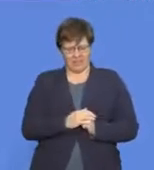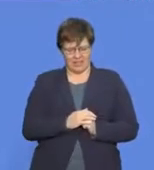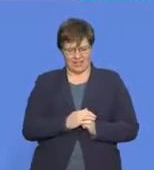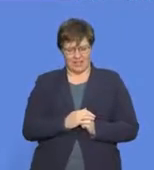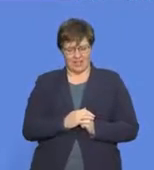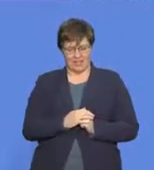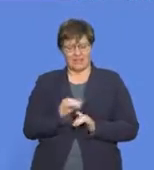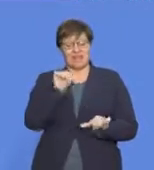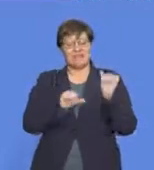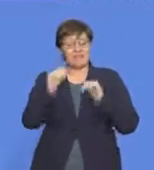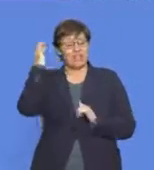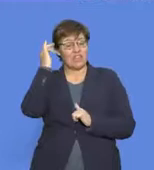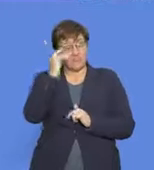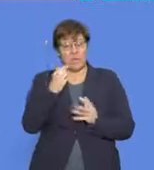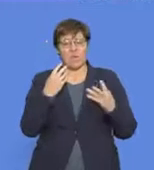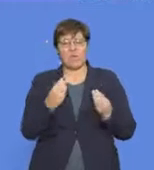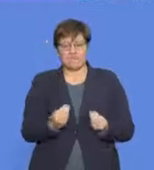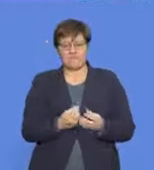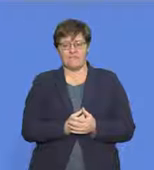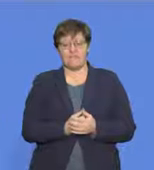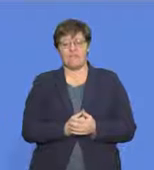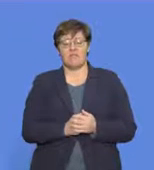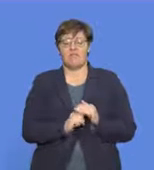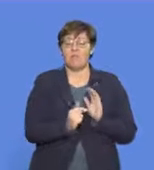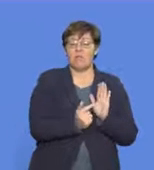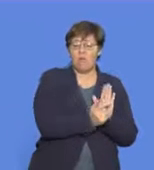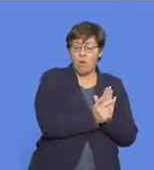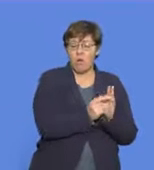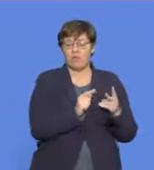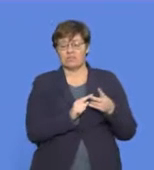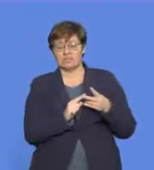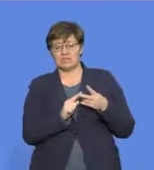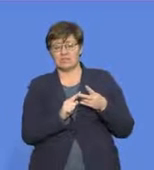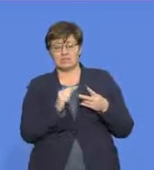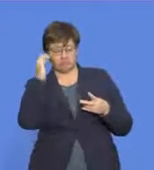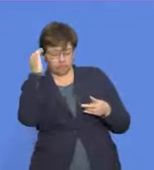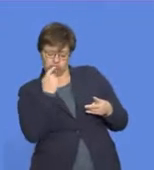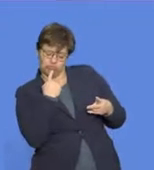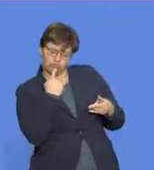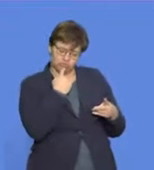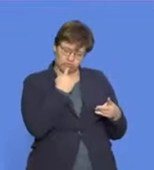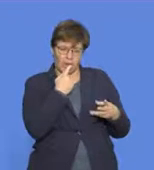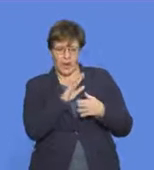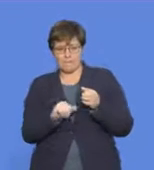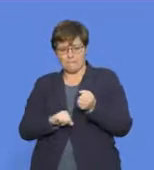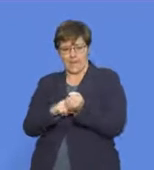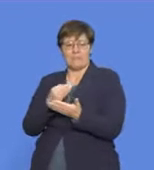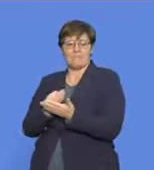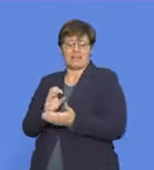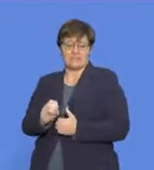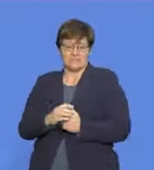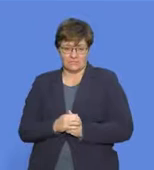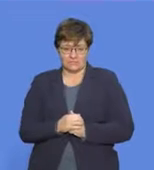scientific theory, what we've actually got is we have laws, hypotheses, and facts that actually back up that theory.